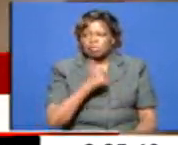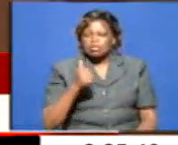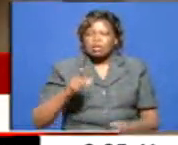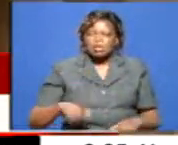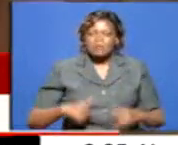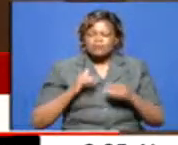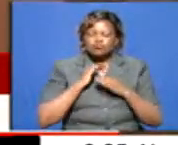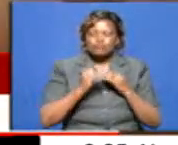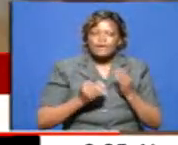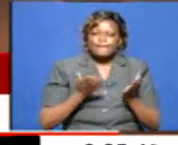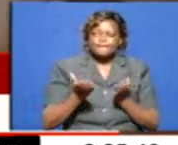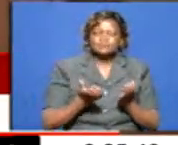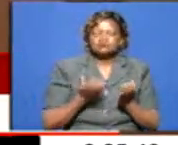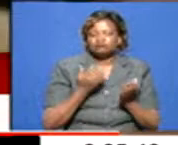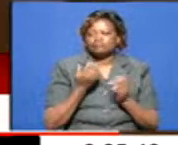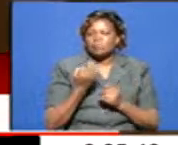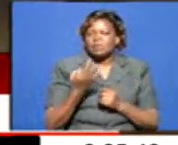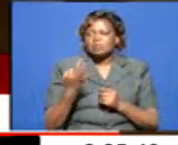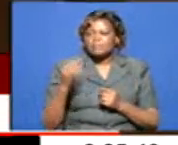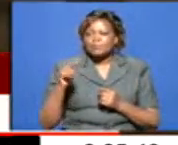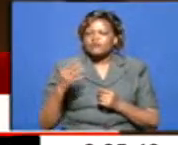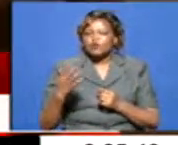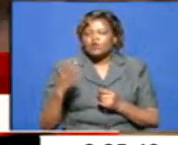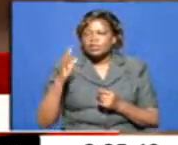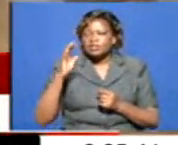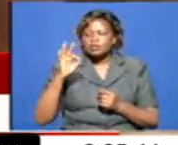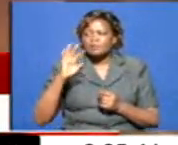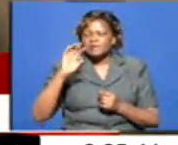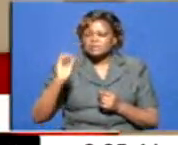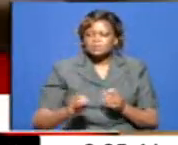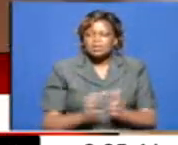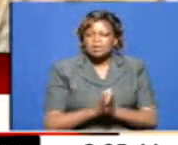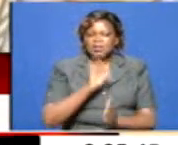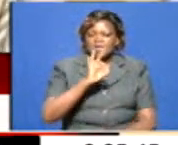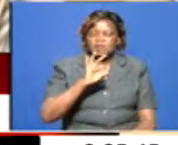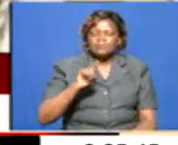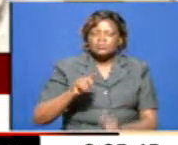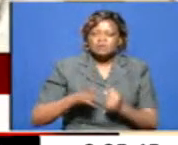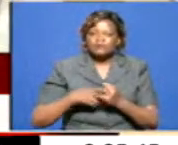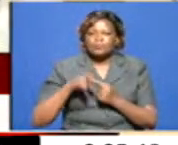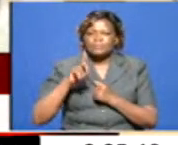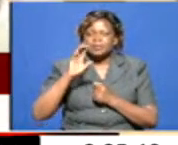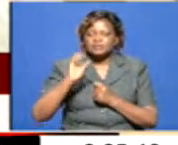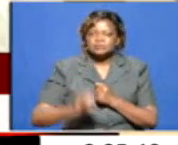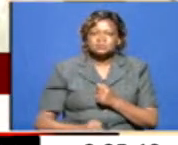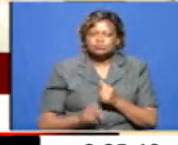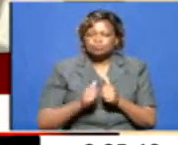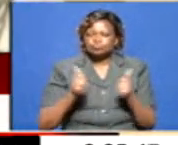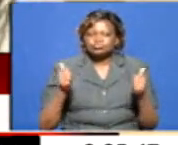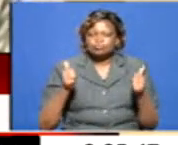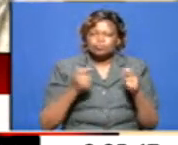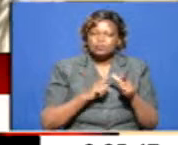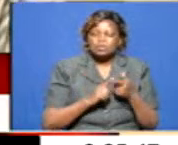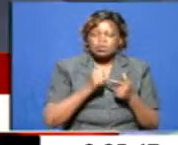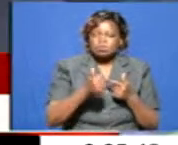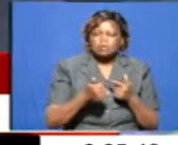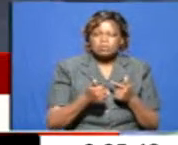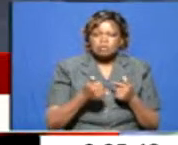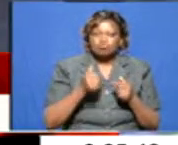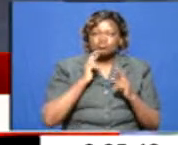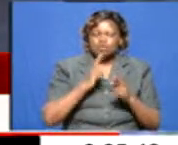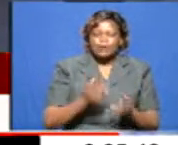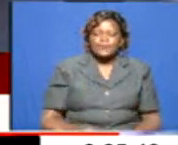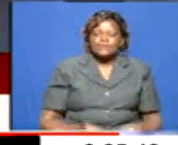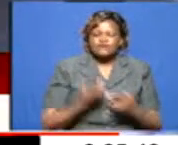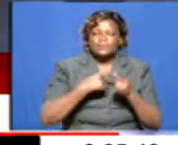business premium at 33.43% and 33.71% respectively. Underwriting results improved from a